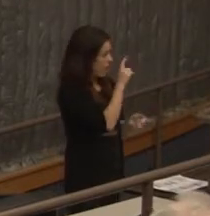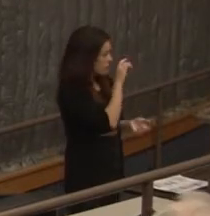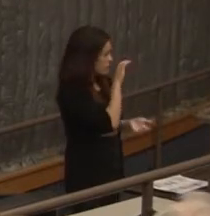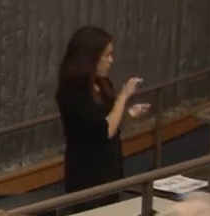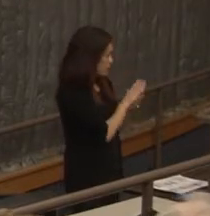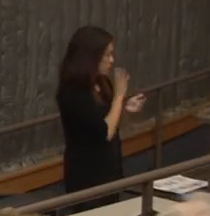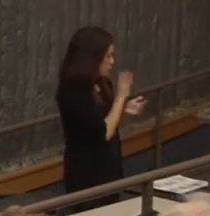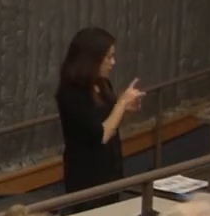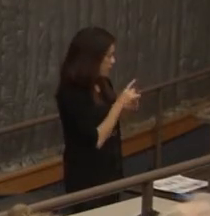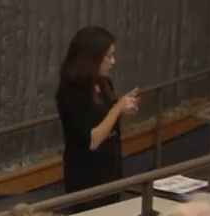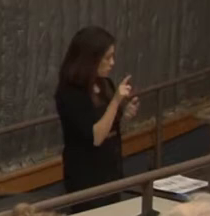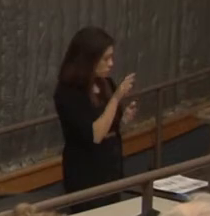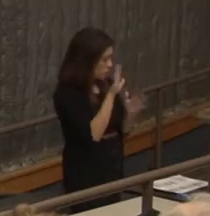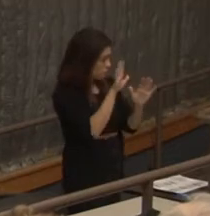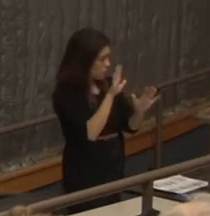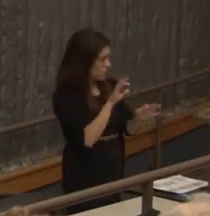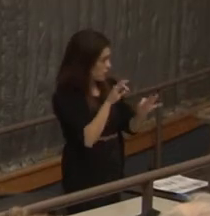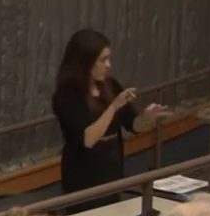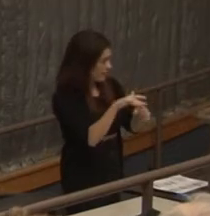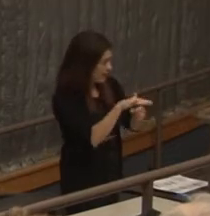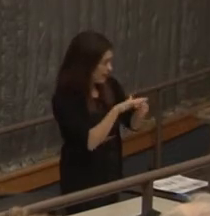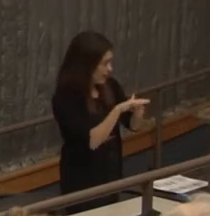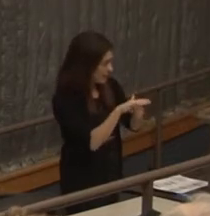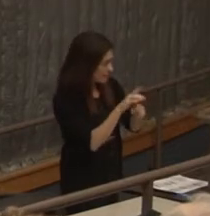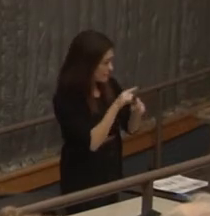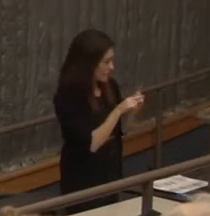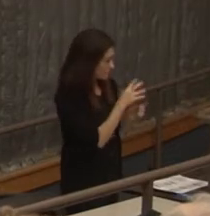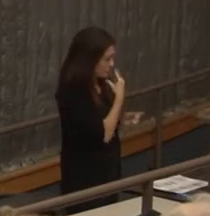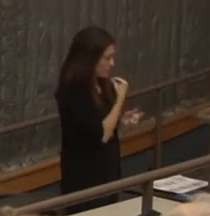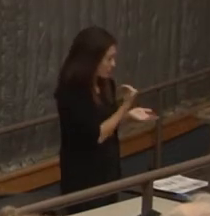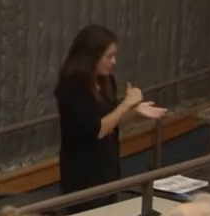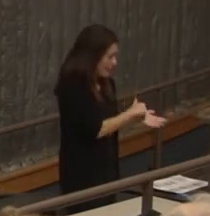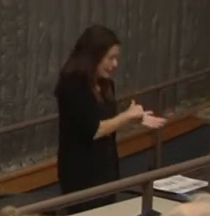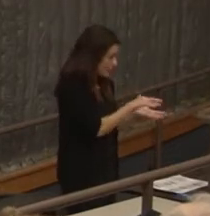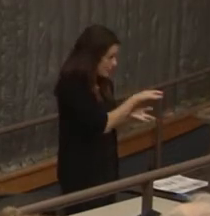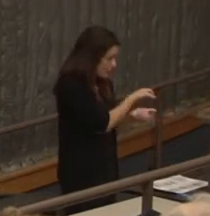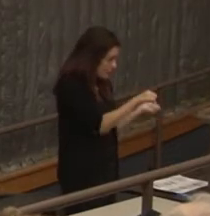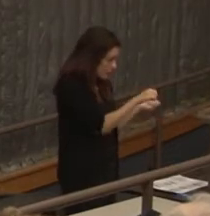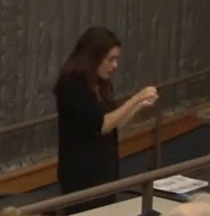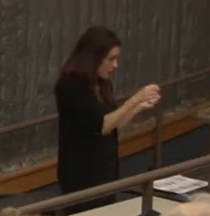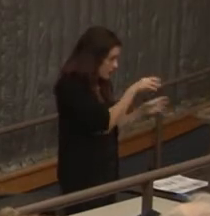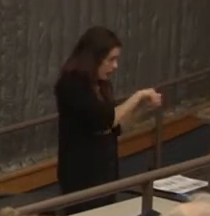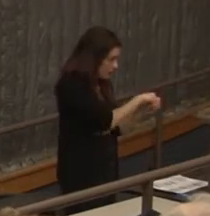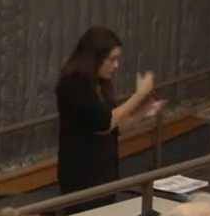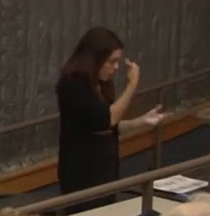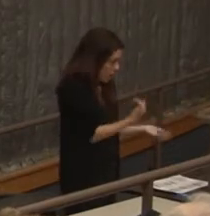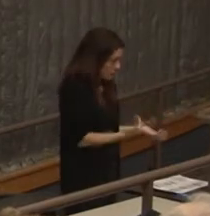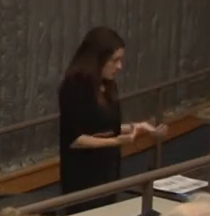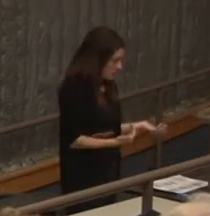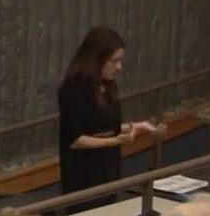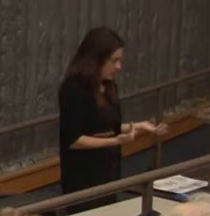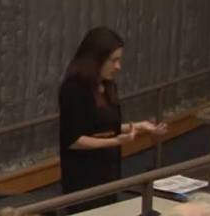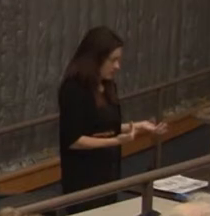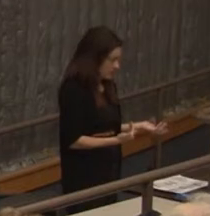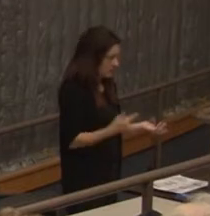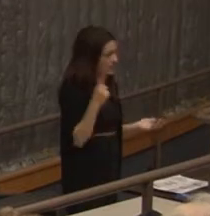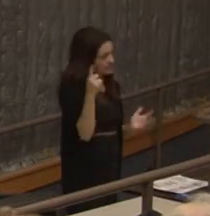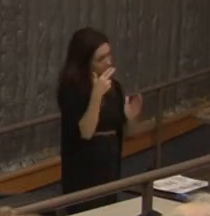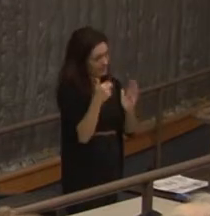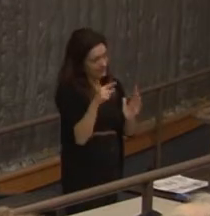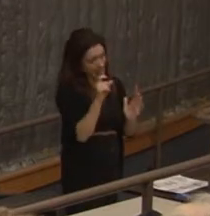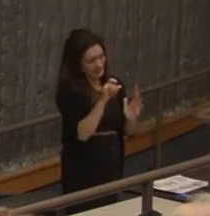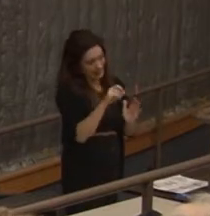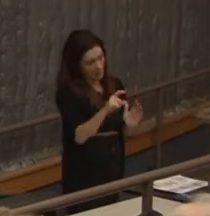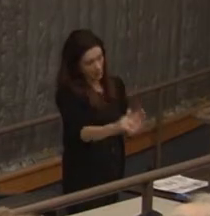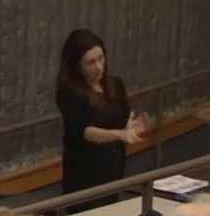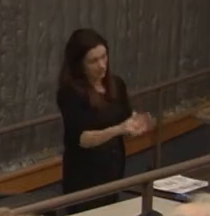promise and the fate of the Jews in the Holocaust? I just asked a question. His paintings asked that question. If you ask me how do I answer that, I